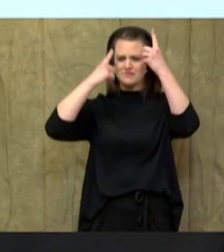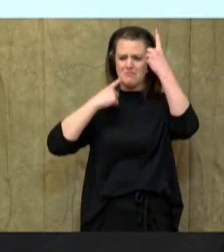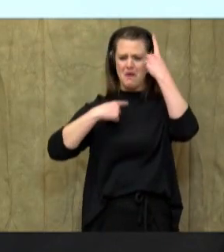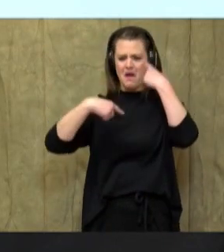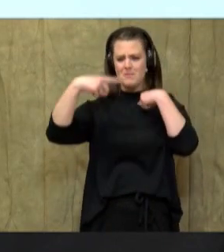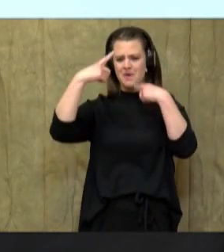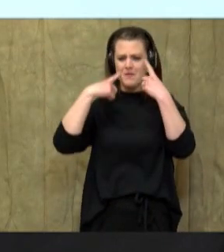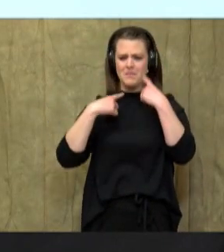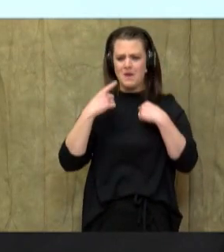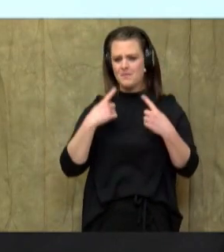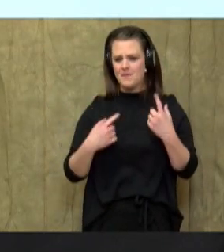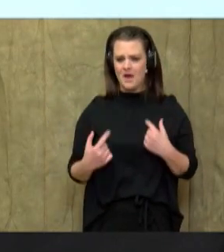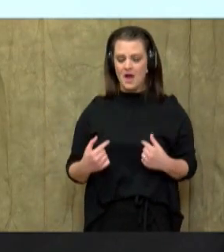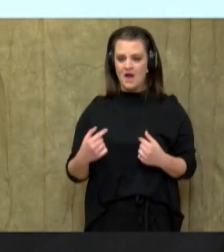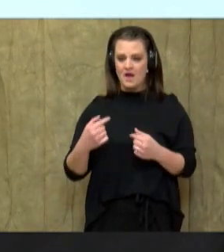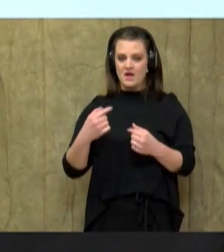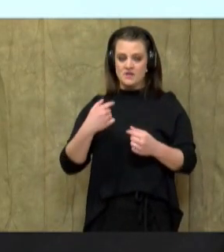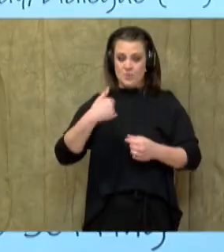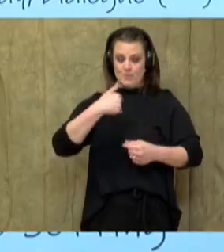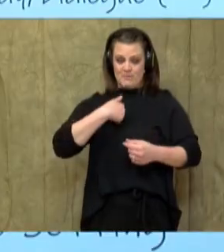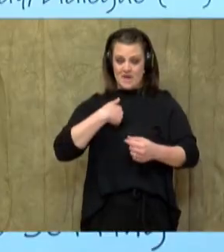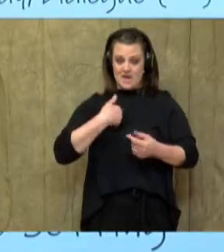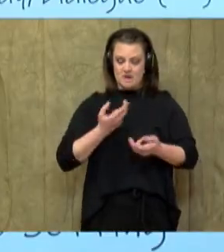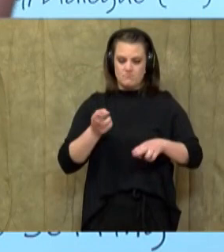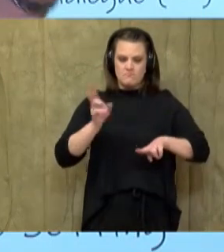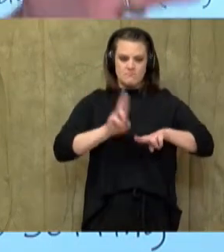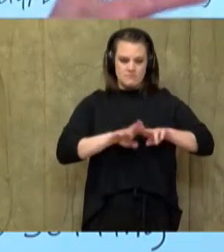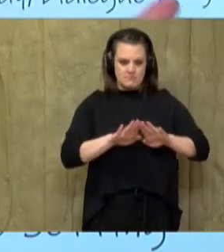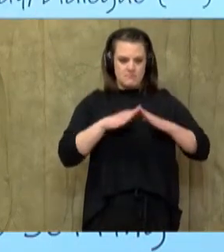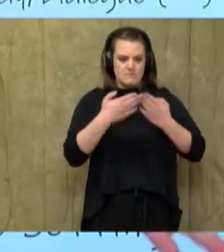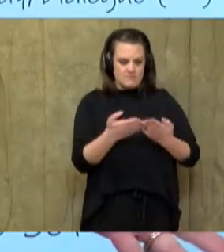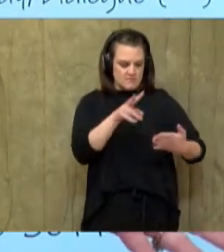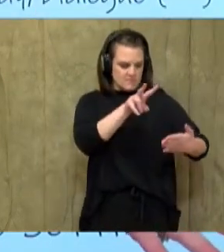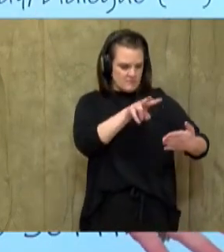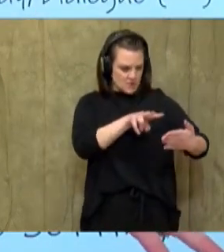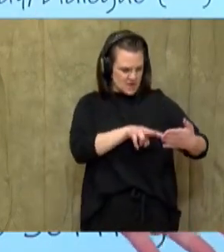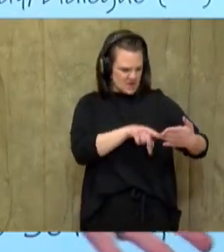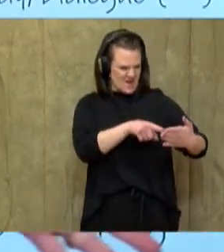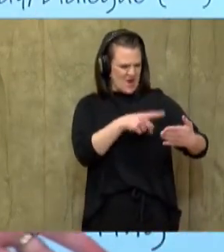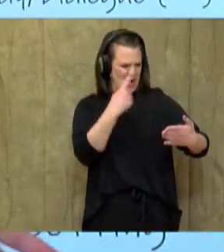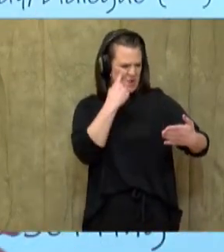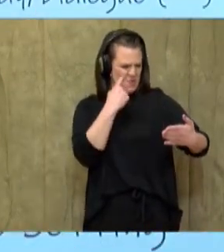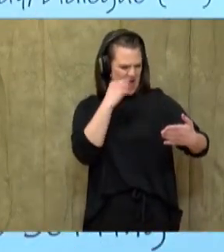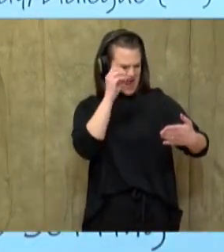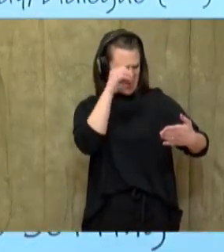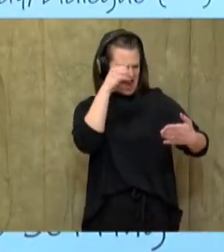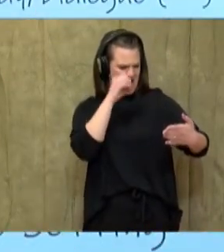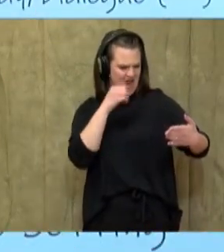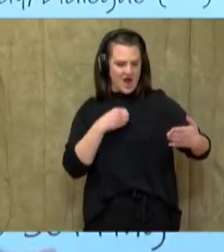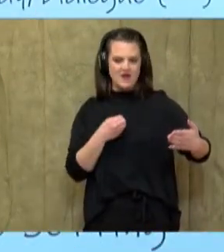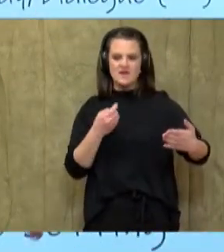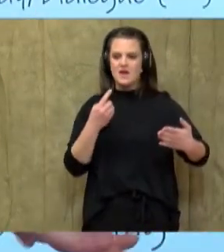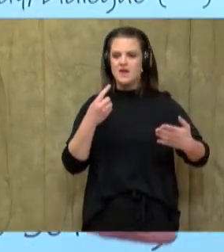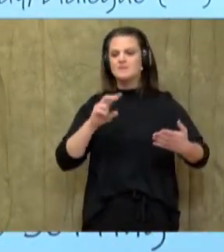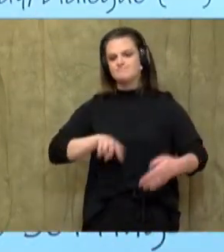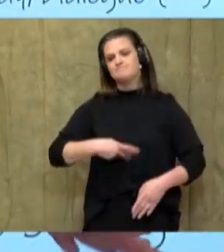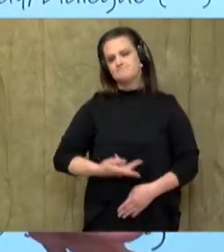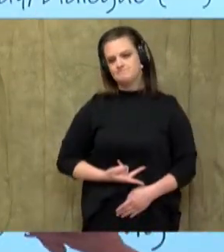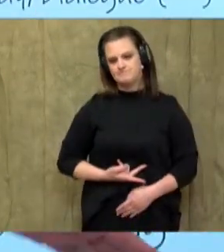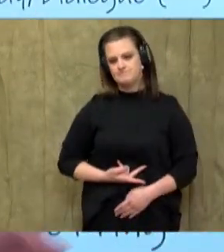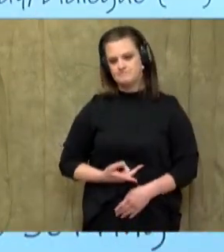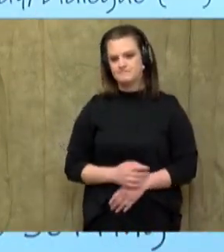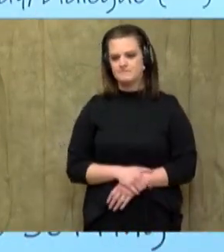reader, oh my goodness, that character was extremely upset. Also, the